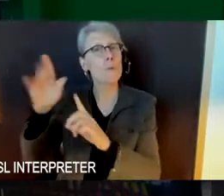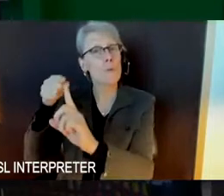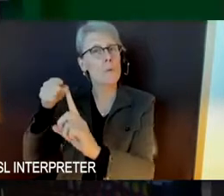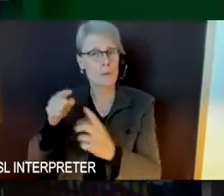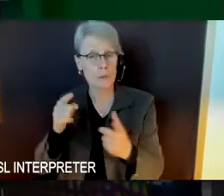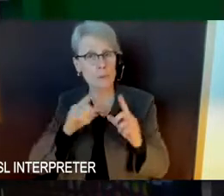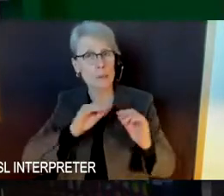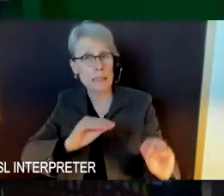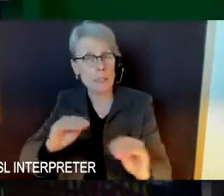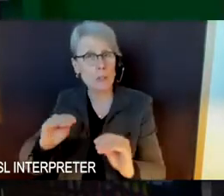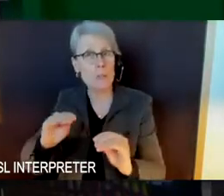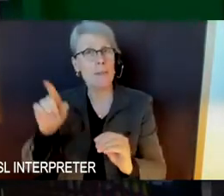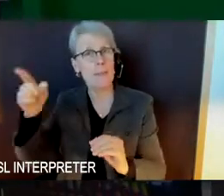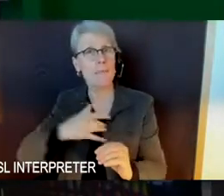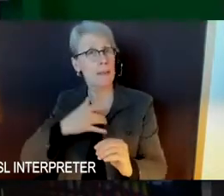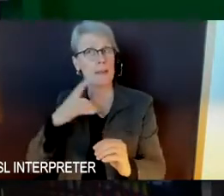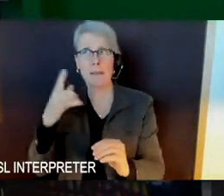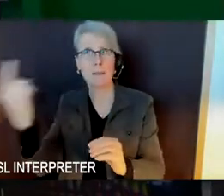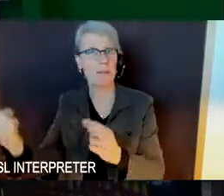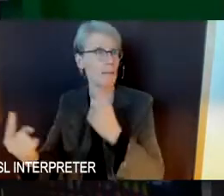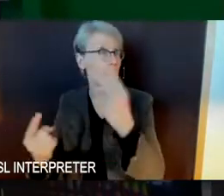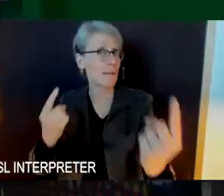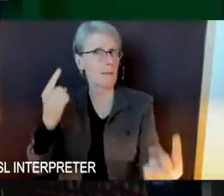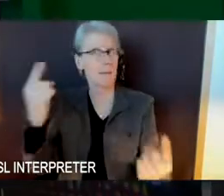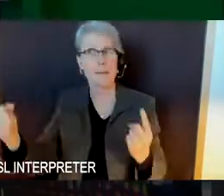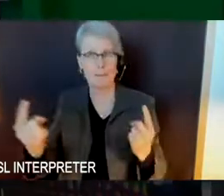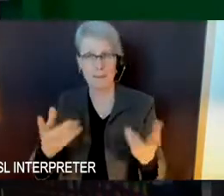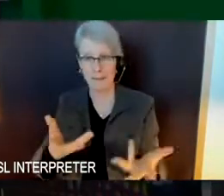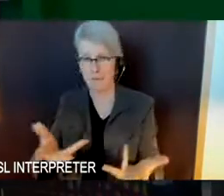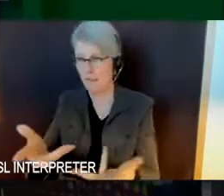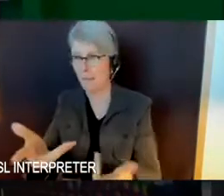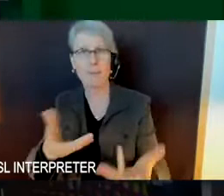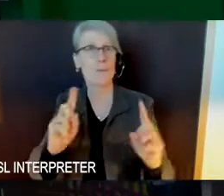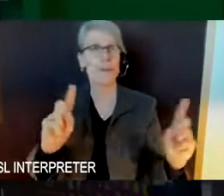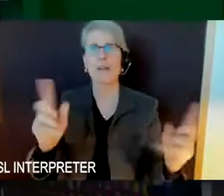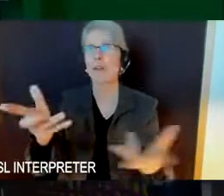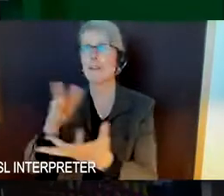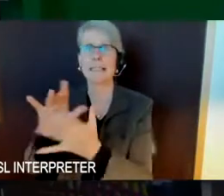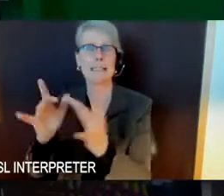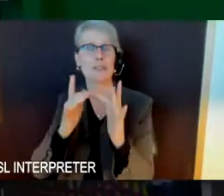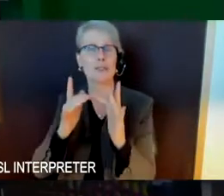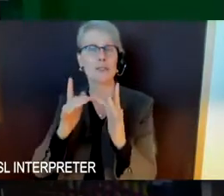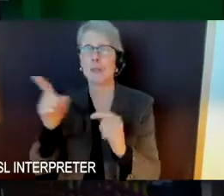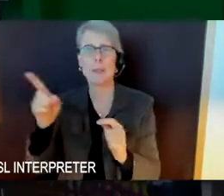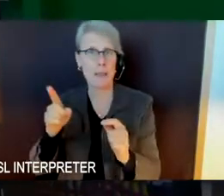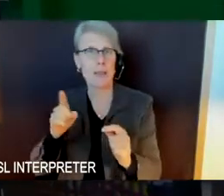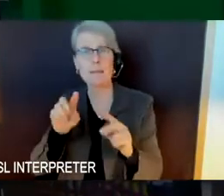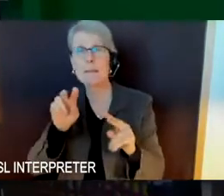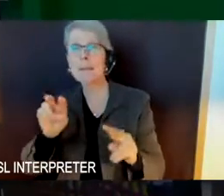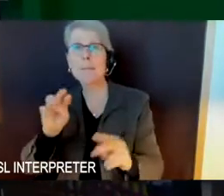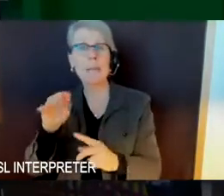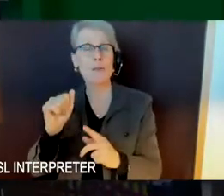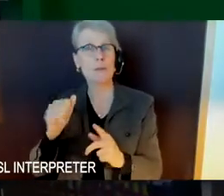Mothers taught us that they are feeling incredibly isolated across our country, and that